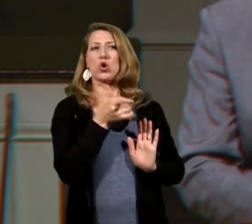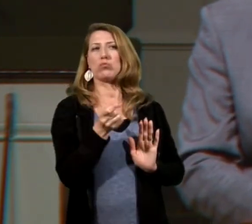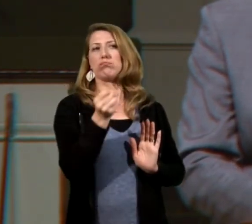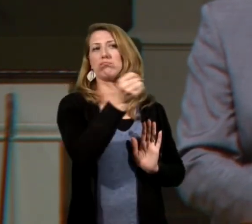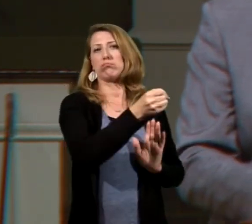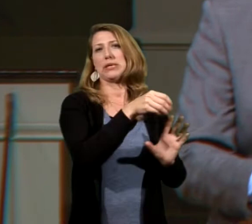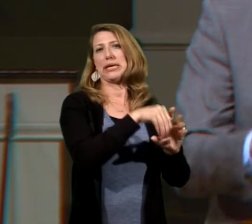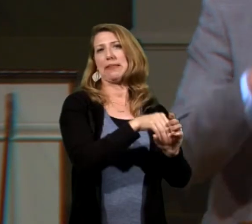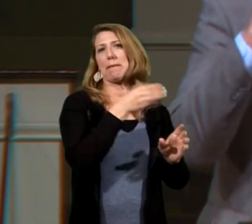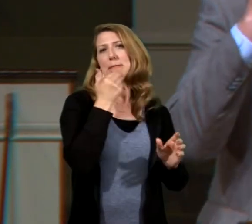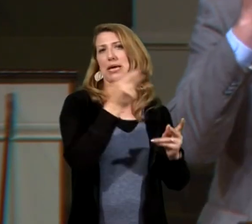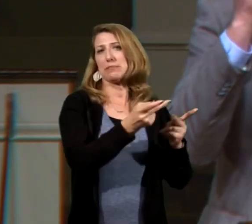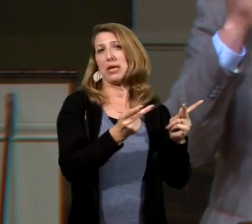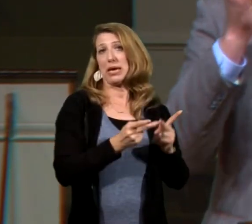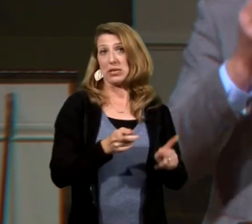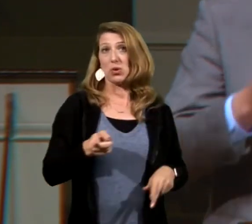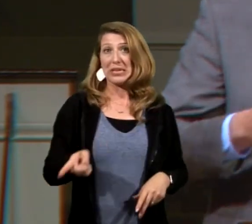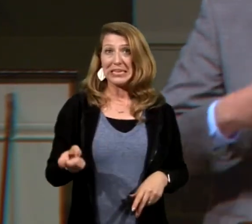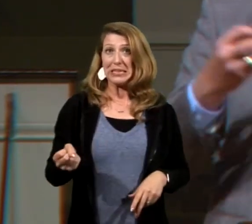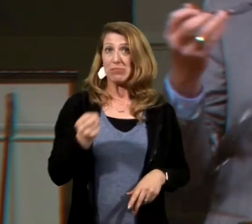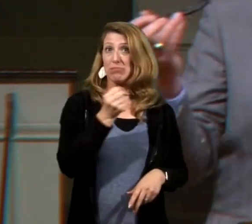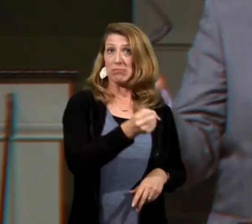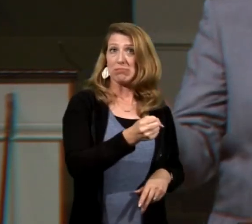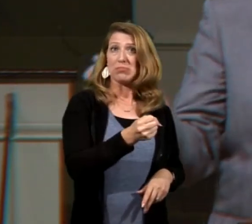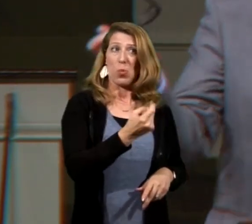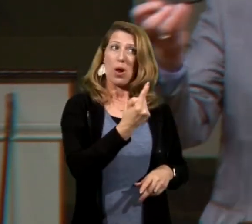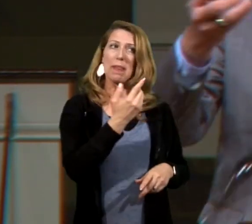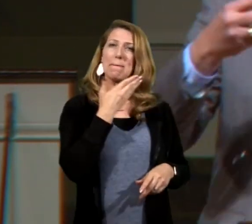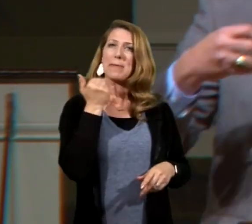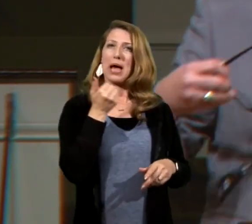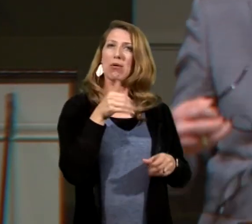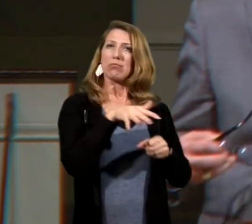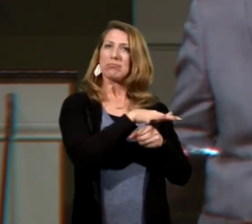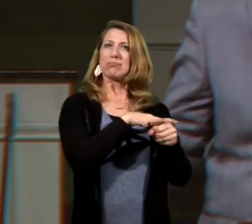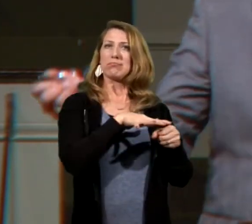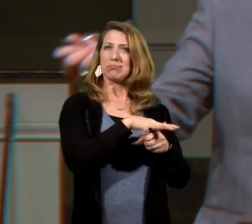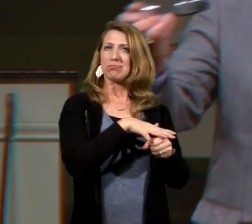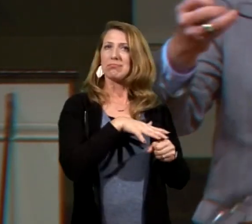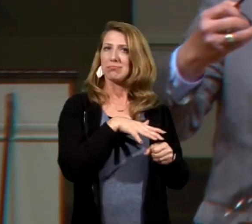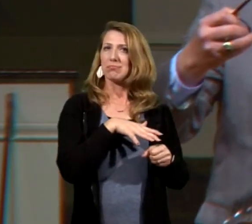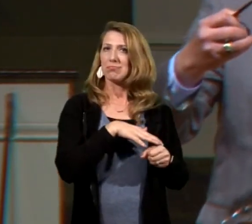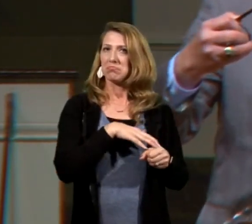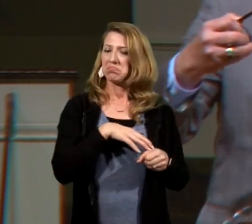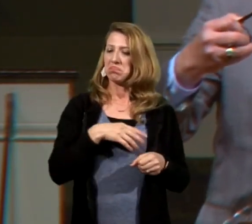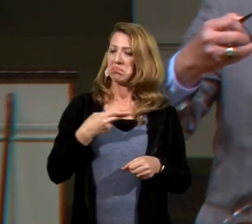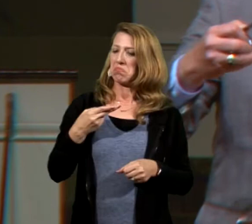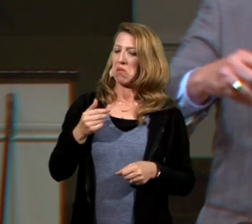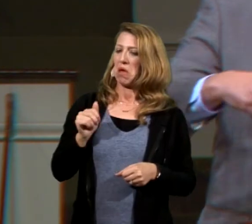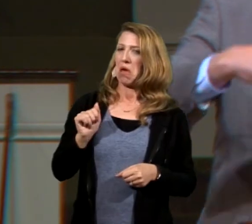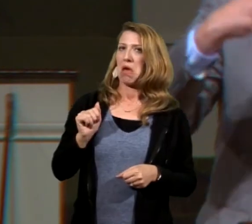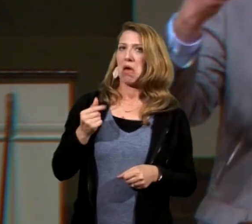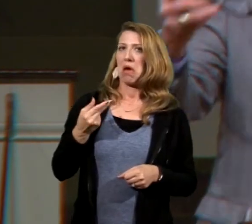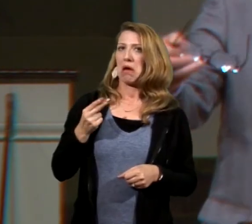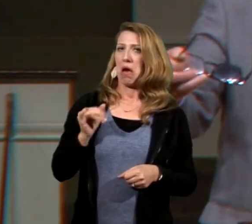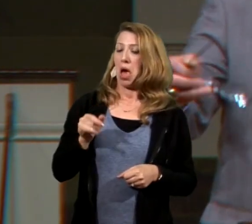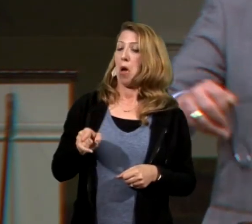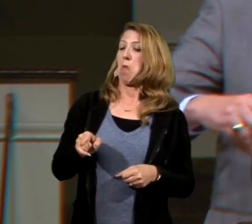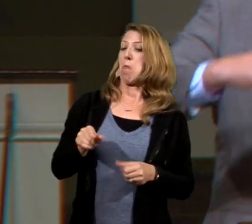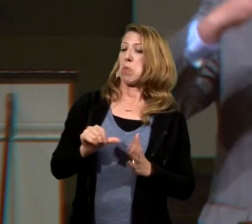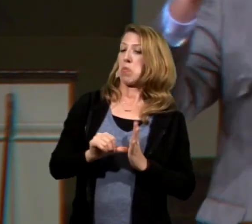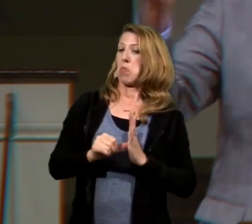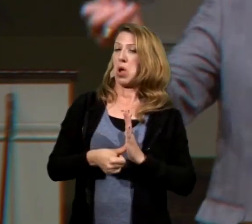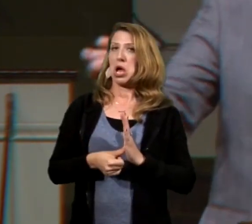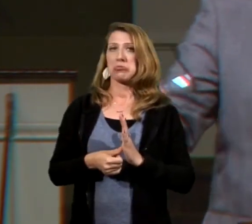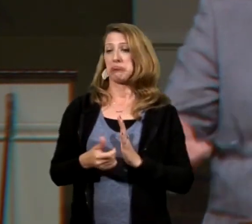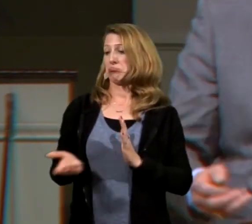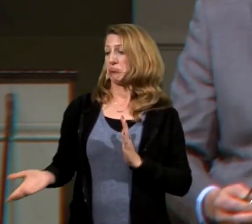of the women. So he actually gave her one of the better locations. Haggai was kind of impressed with Esther, and he gave her the 7 maidens,